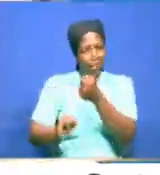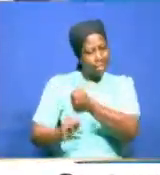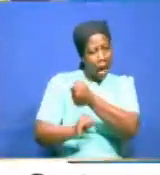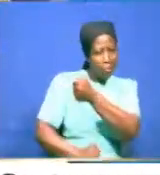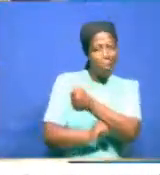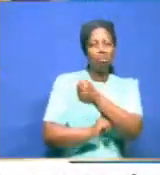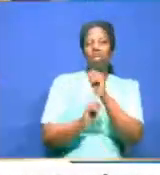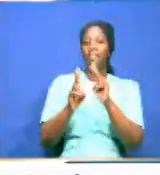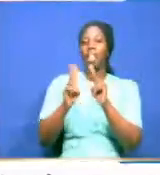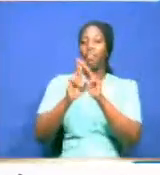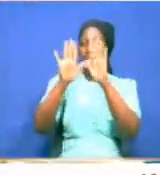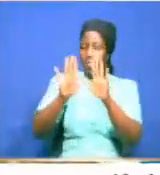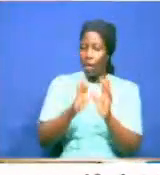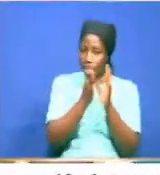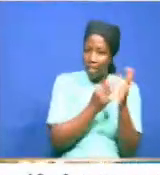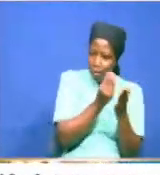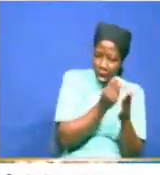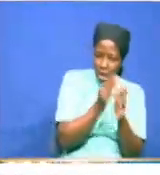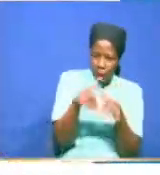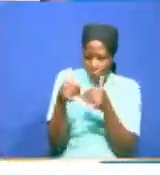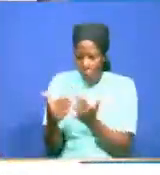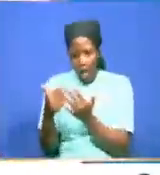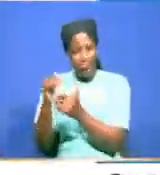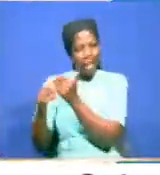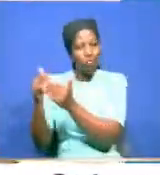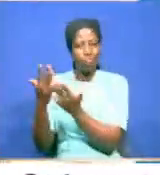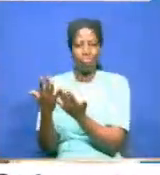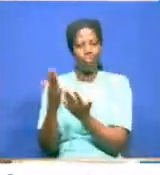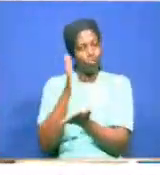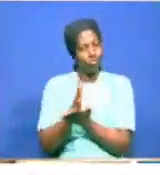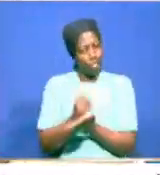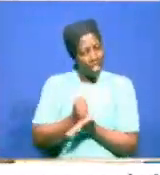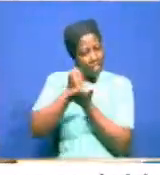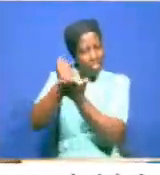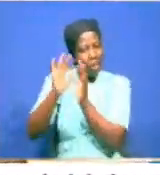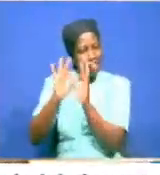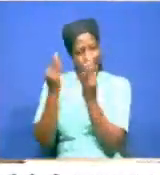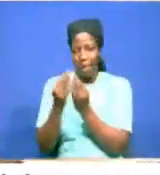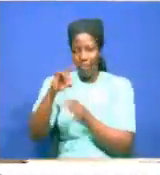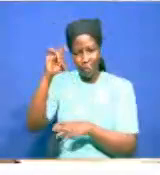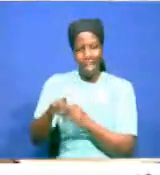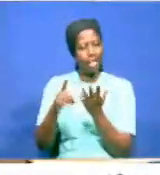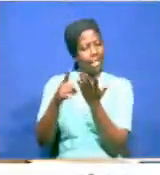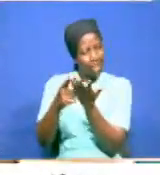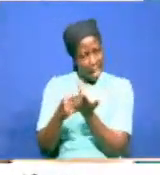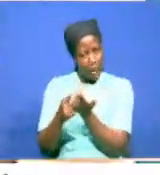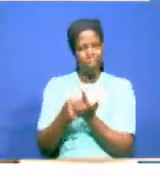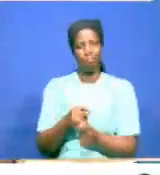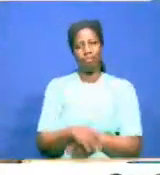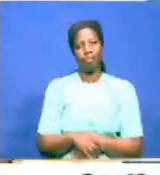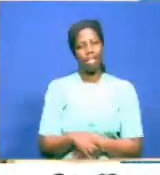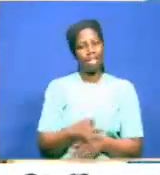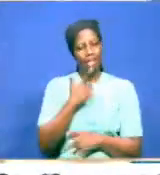And okay. whether it is monetary or in kind. Yes. And it has helped a household. Uh-huh. We should count ourselves as having made